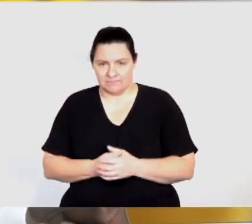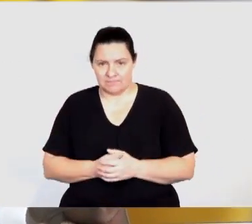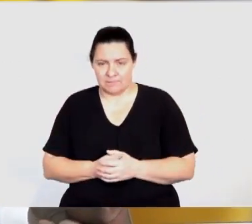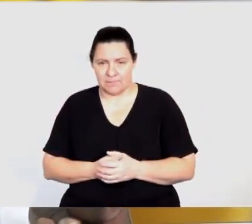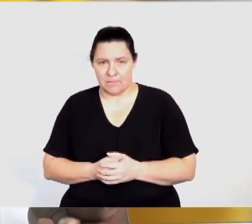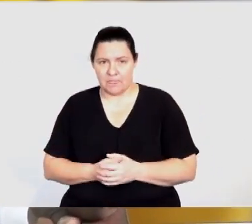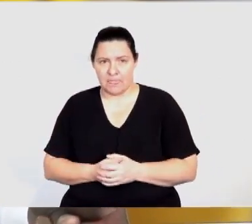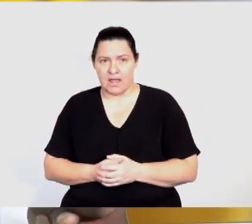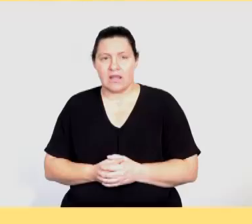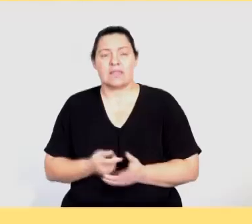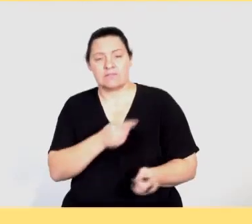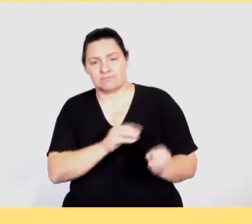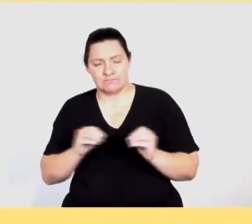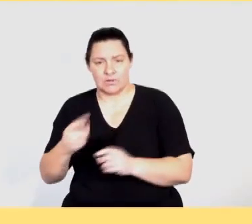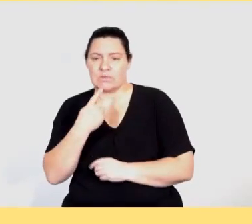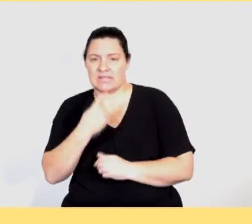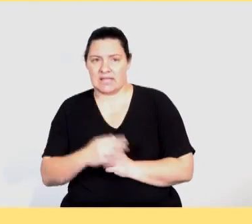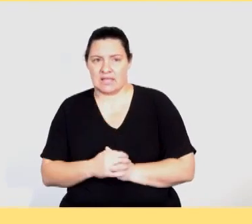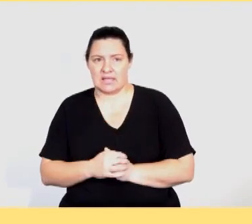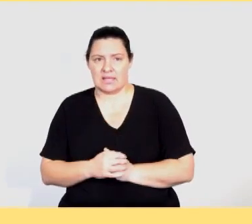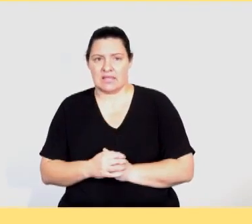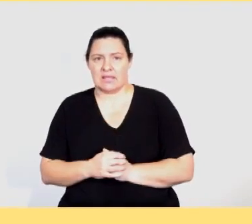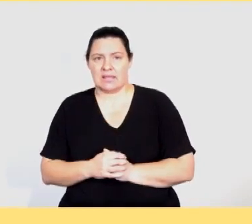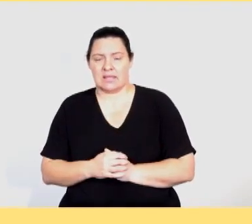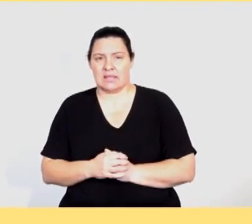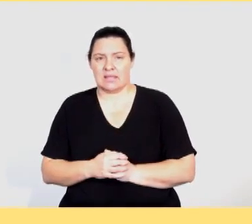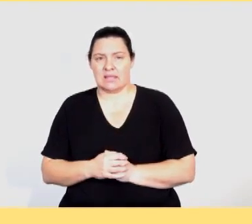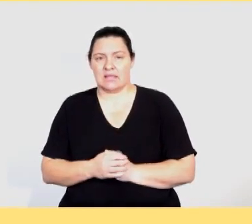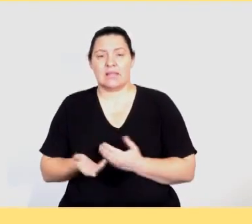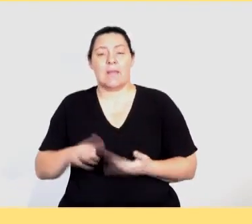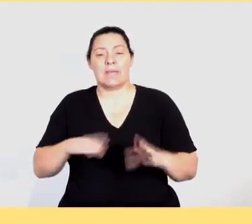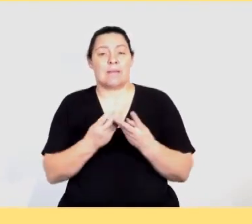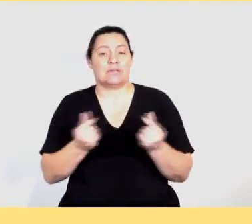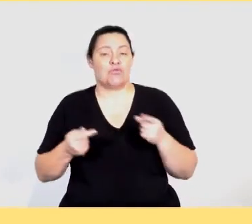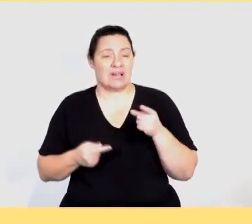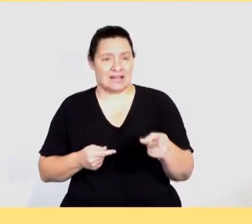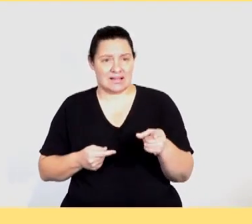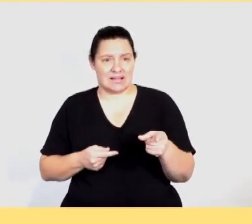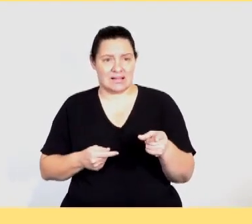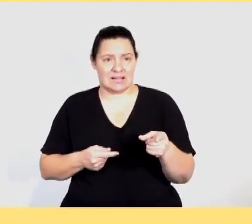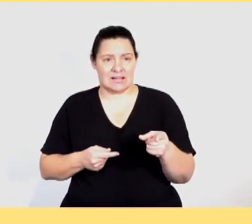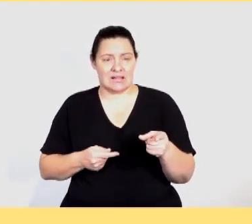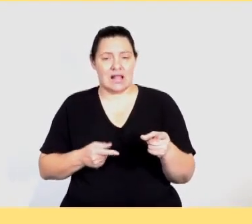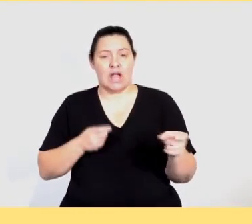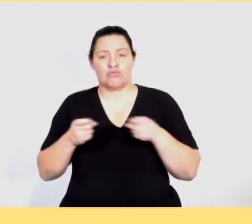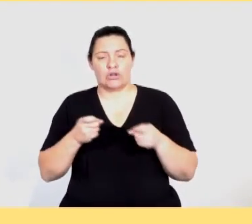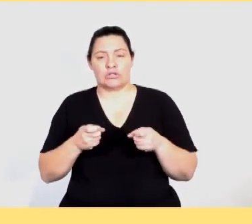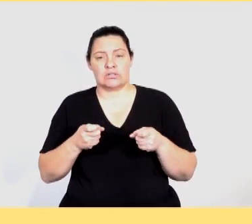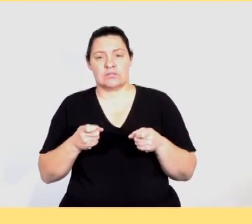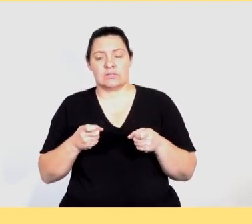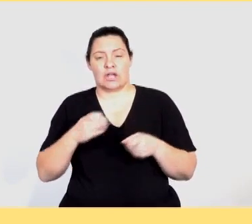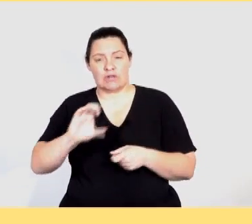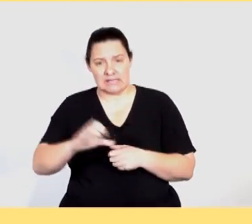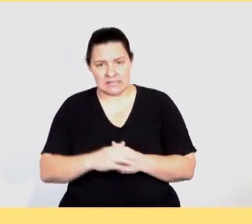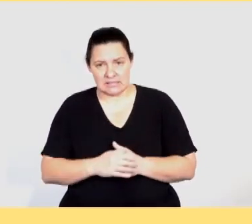equation. Okay? And therefore I'm going to say in the packing materials rather, creditors